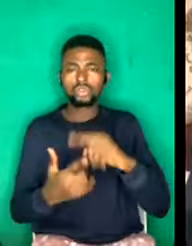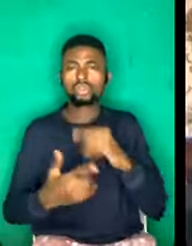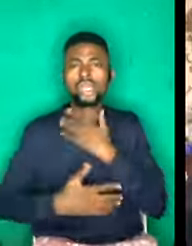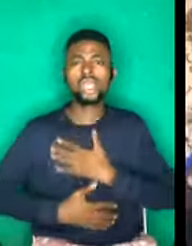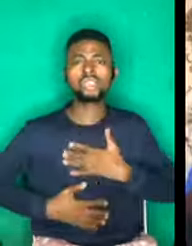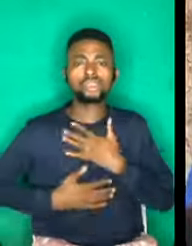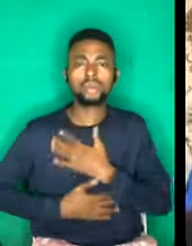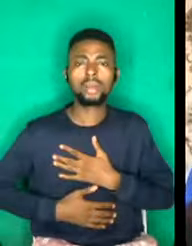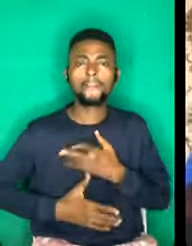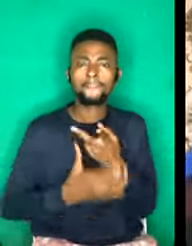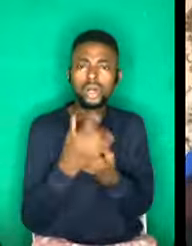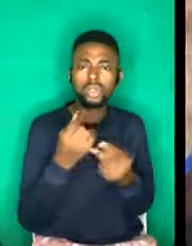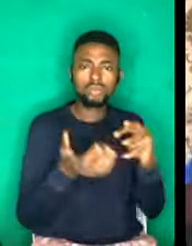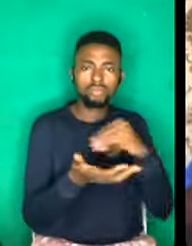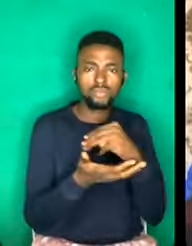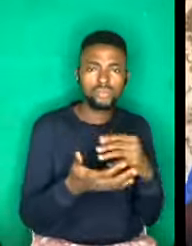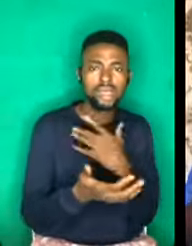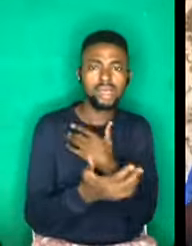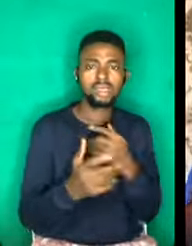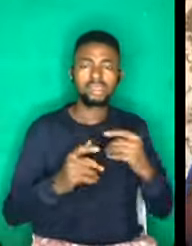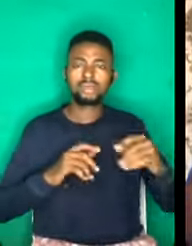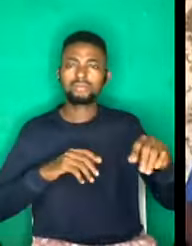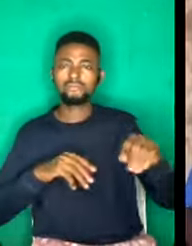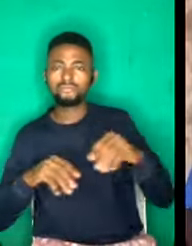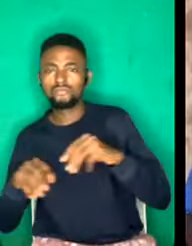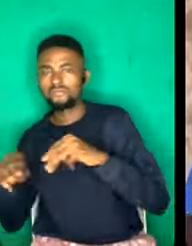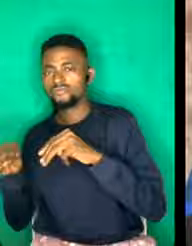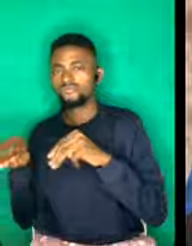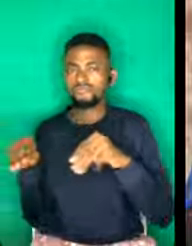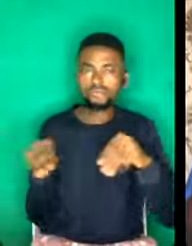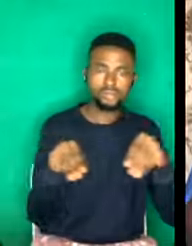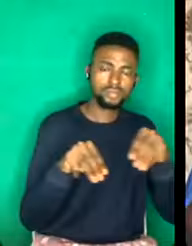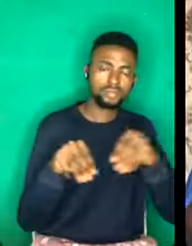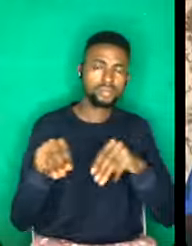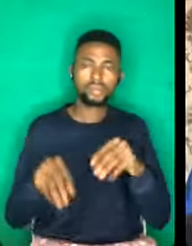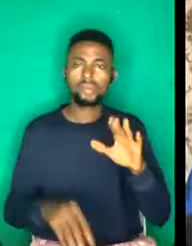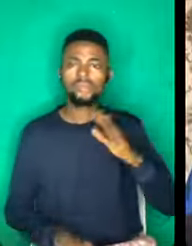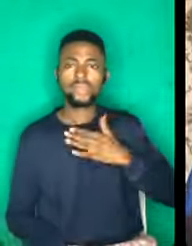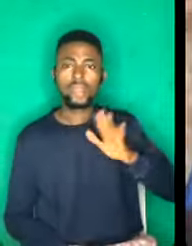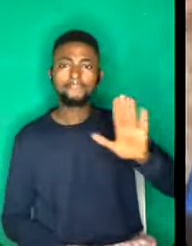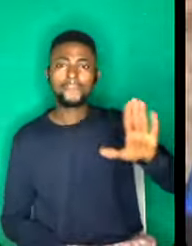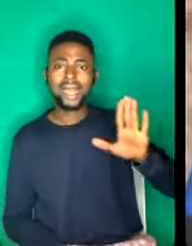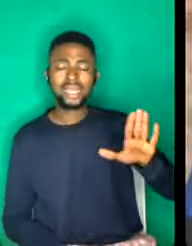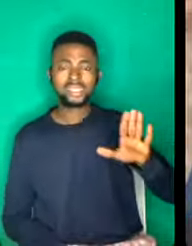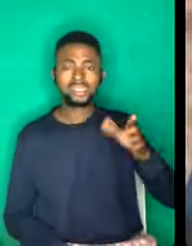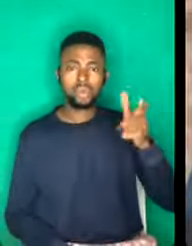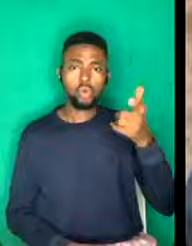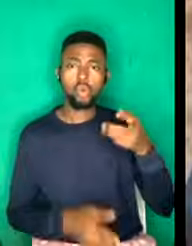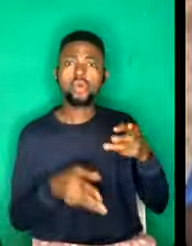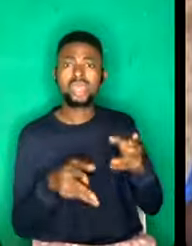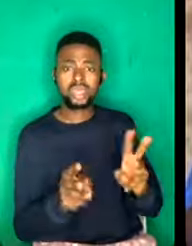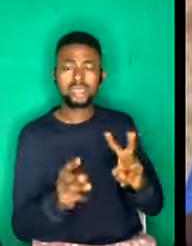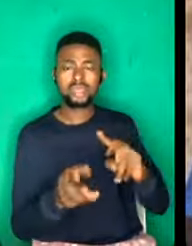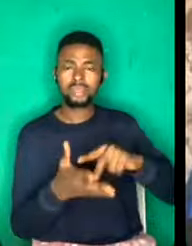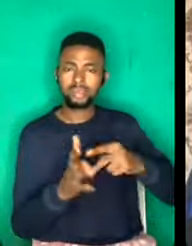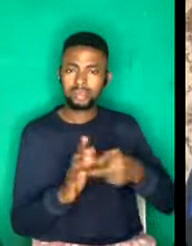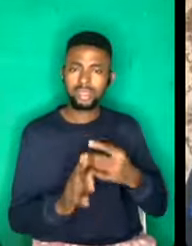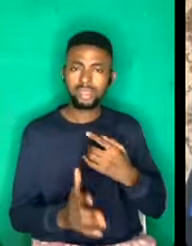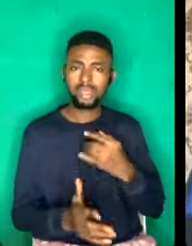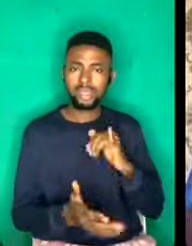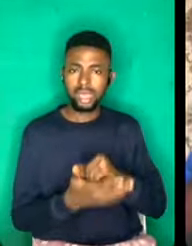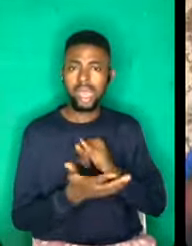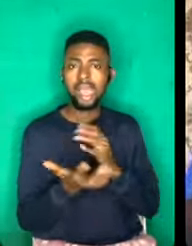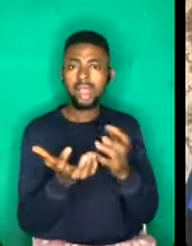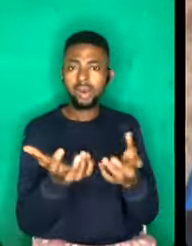my style, the style I chose, needs the deaf who cannot hear the music to move in time, move